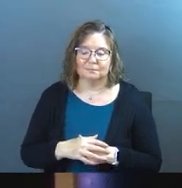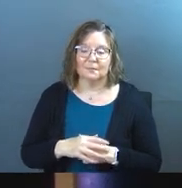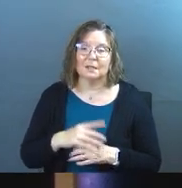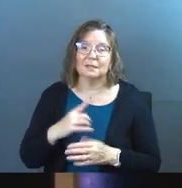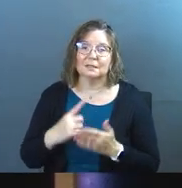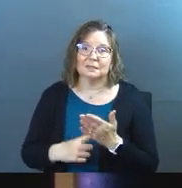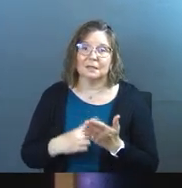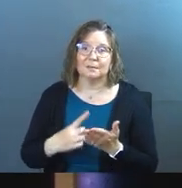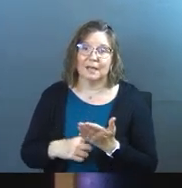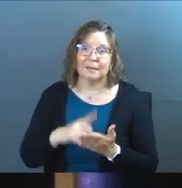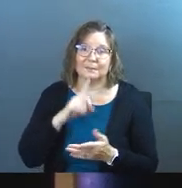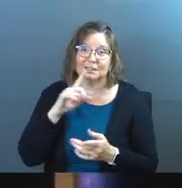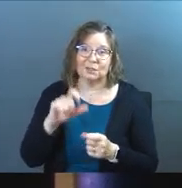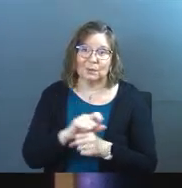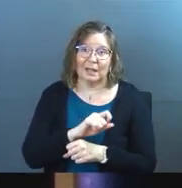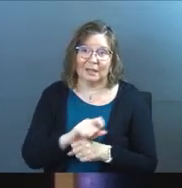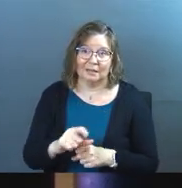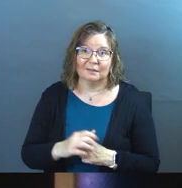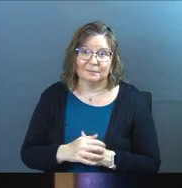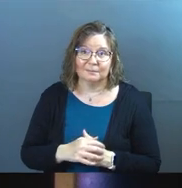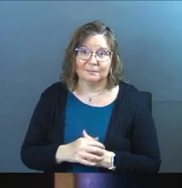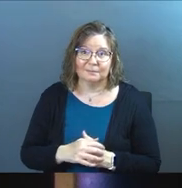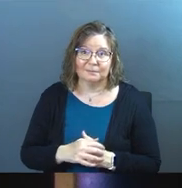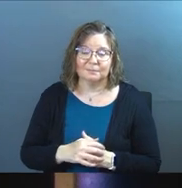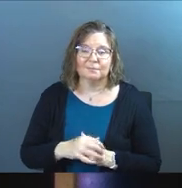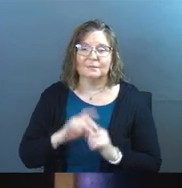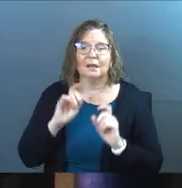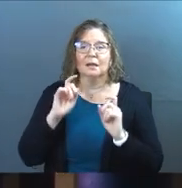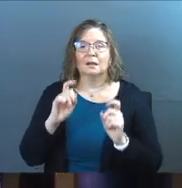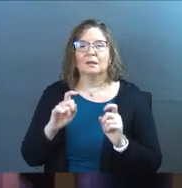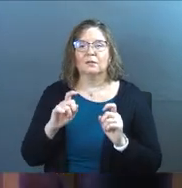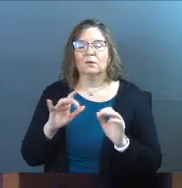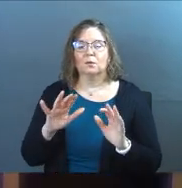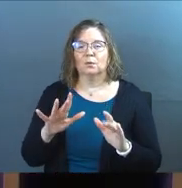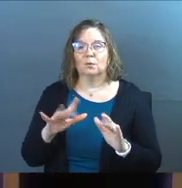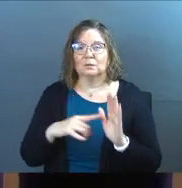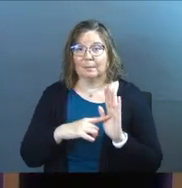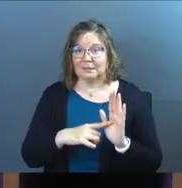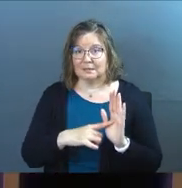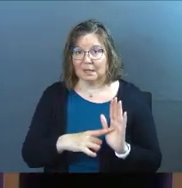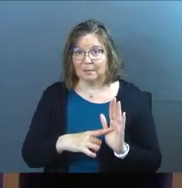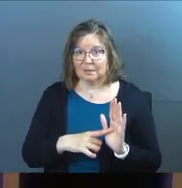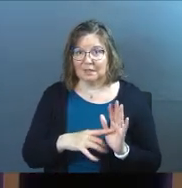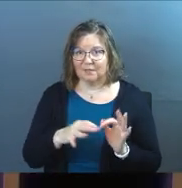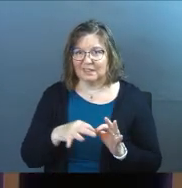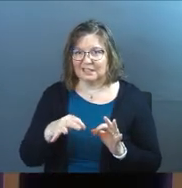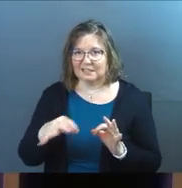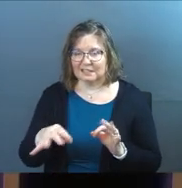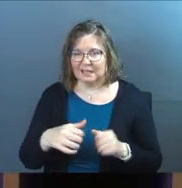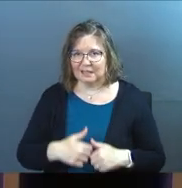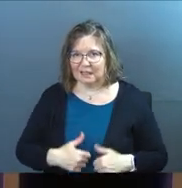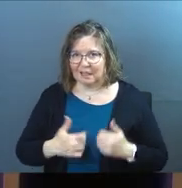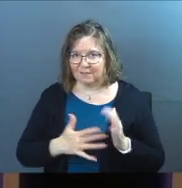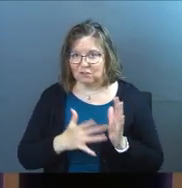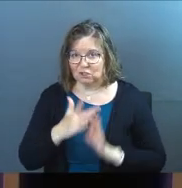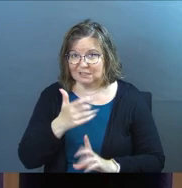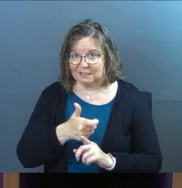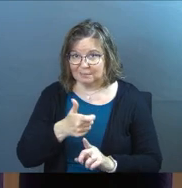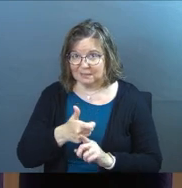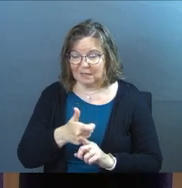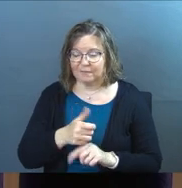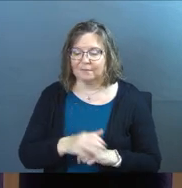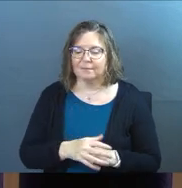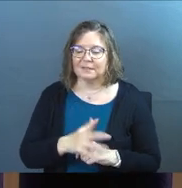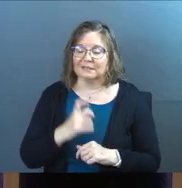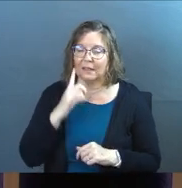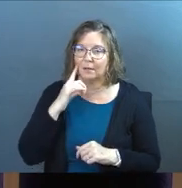But sometimes it's the reality. I want to give you some examples of these delays in the life of Jesus and what he did with them, because